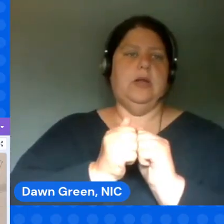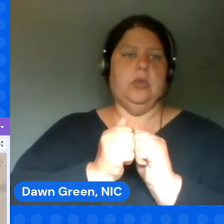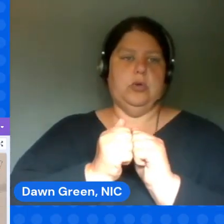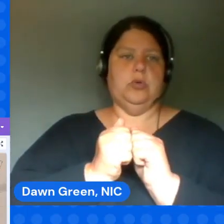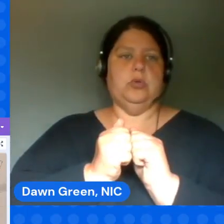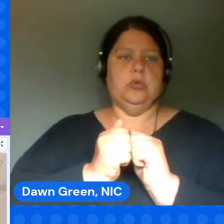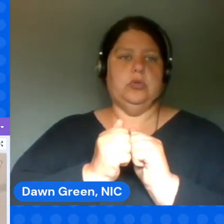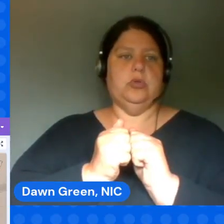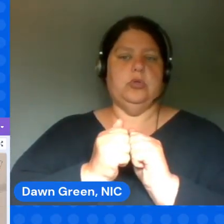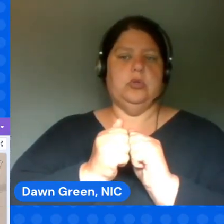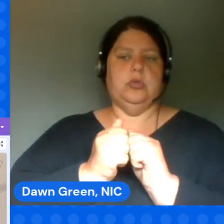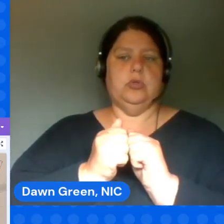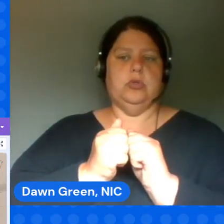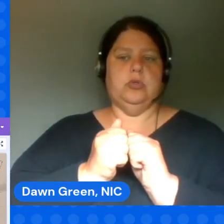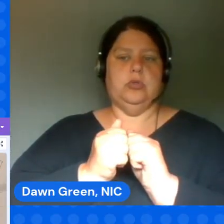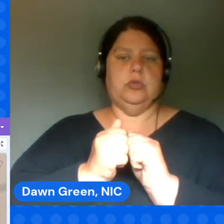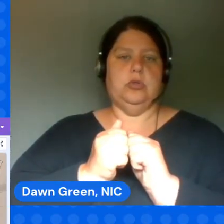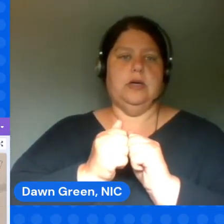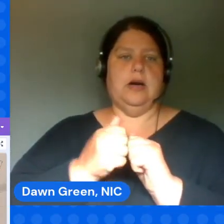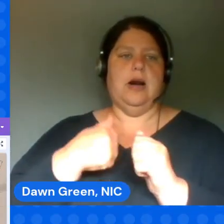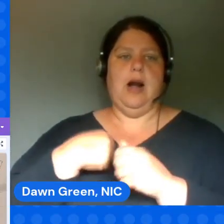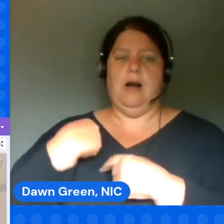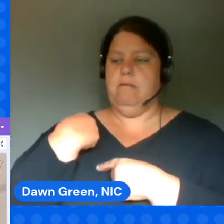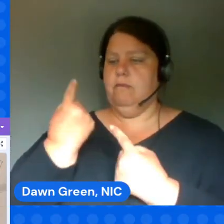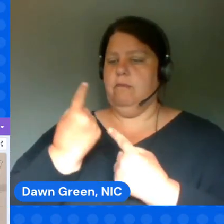so I've always felt like